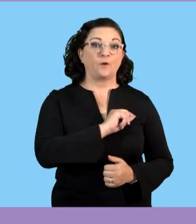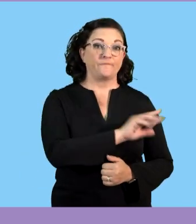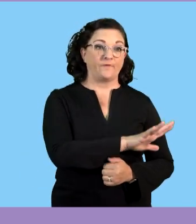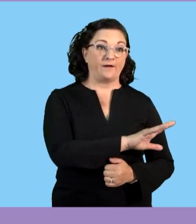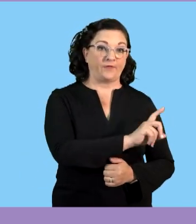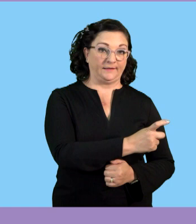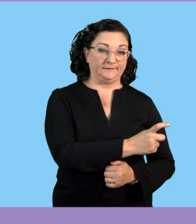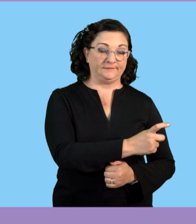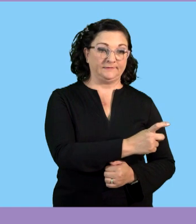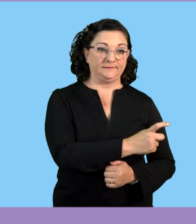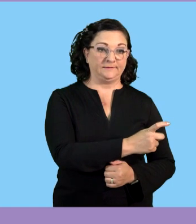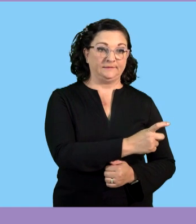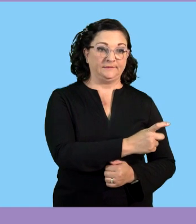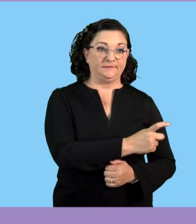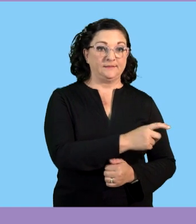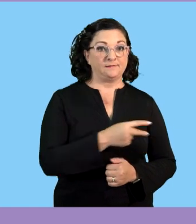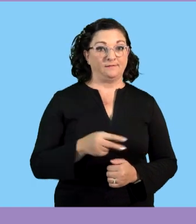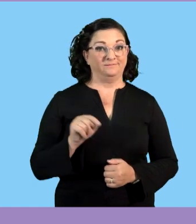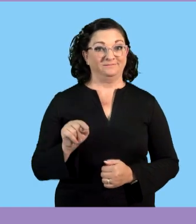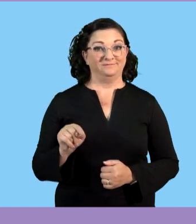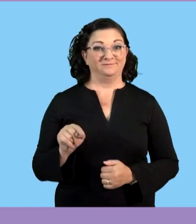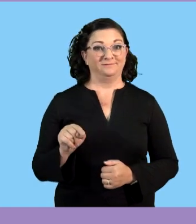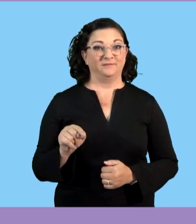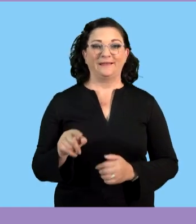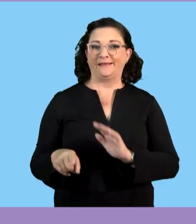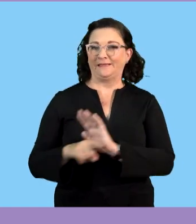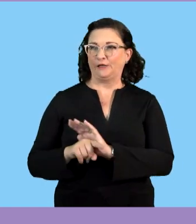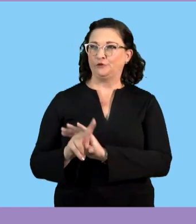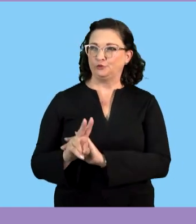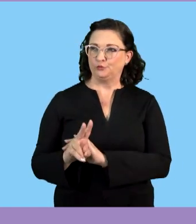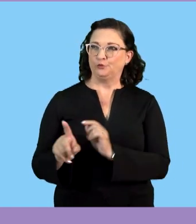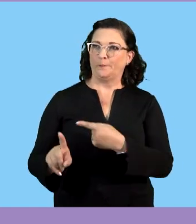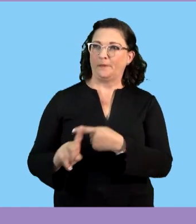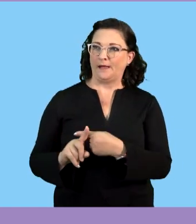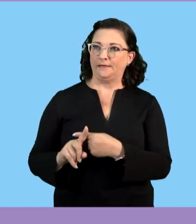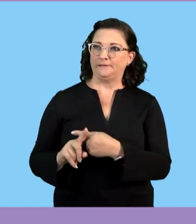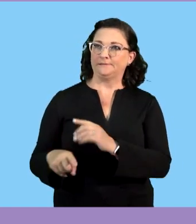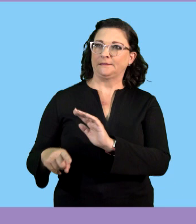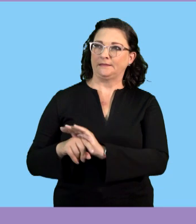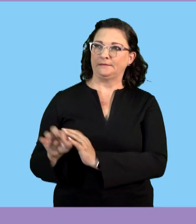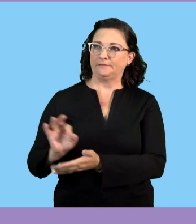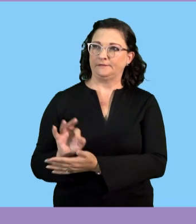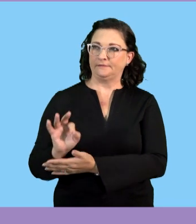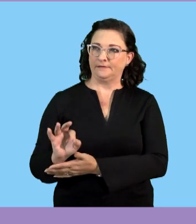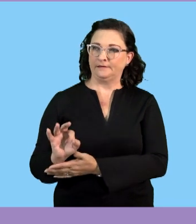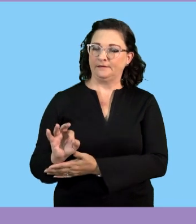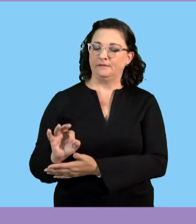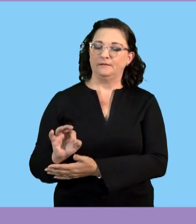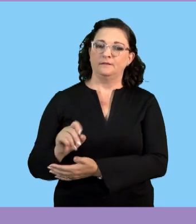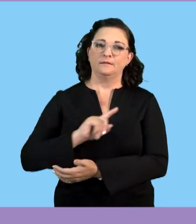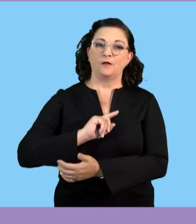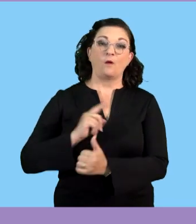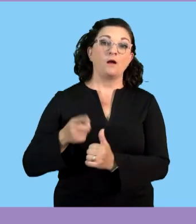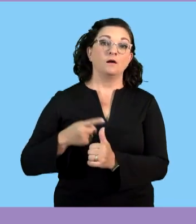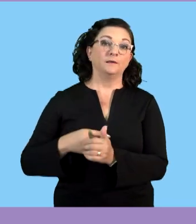Then we are going to be left with 5x, and on the right-hand side, we have a negative 2 plus a negative 13. That is going to